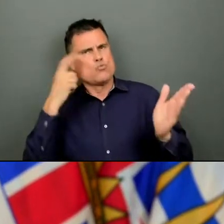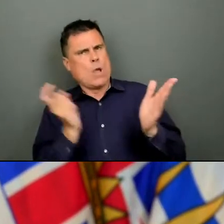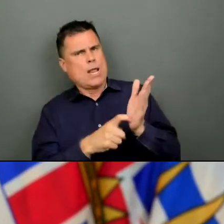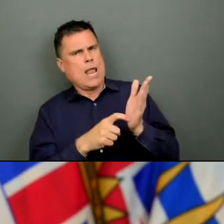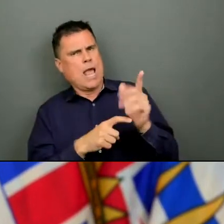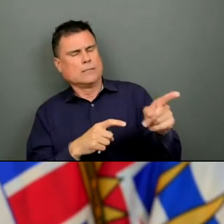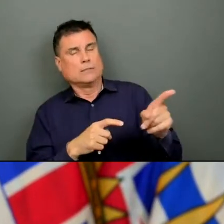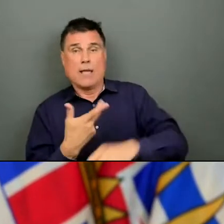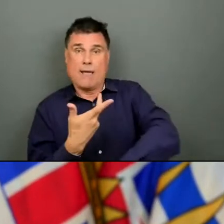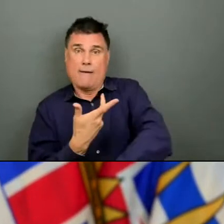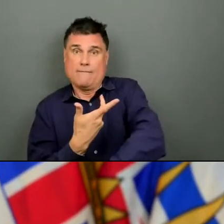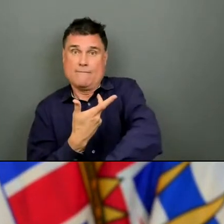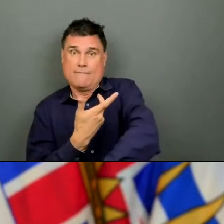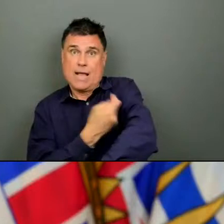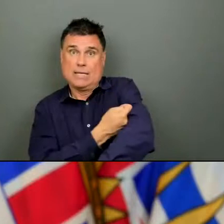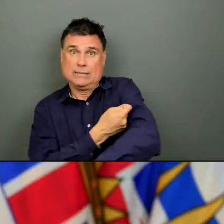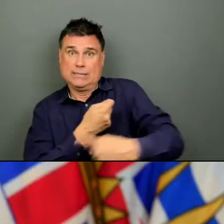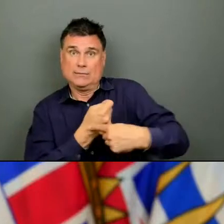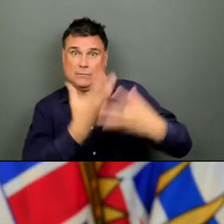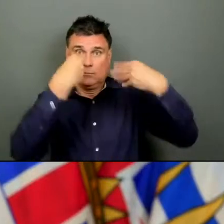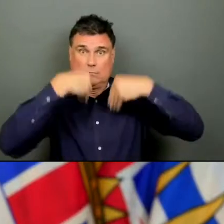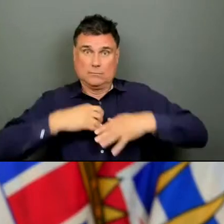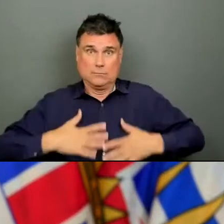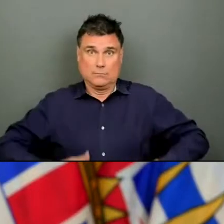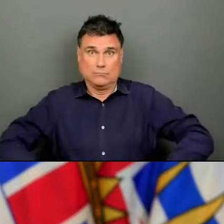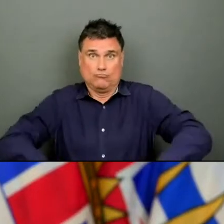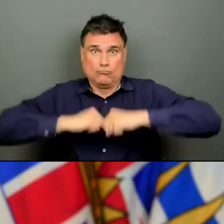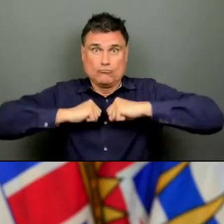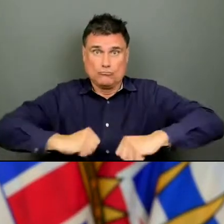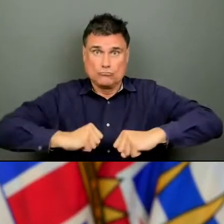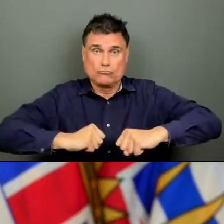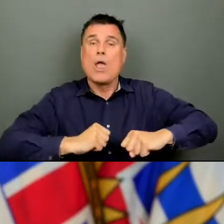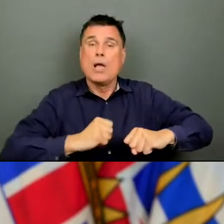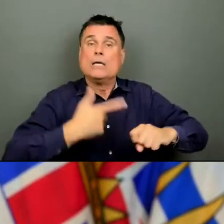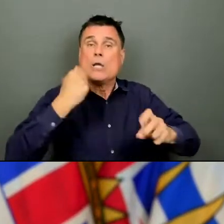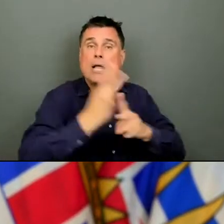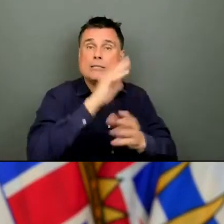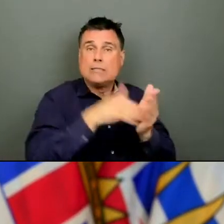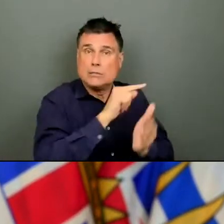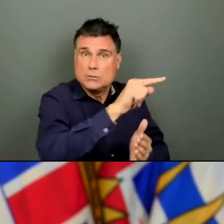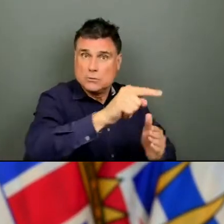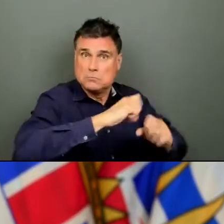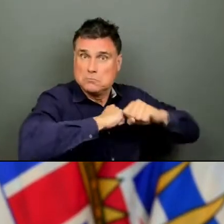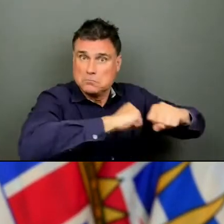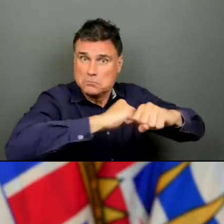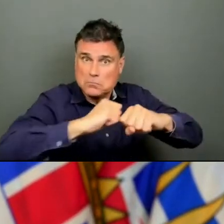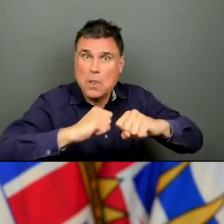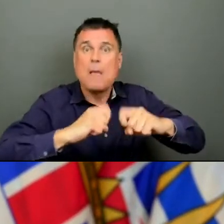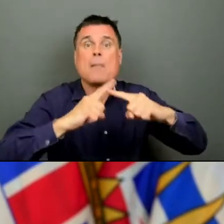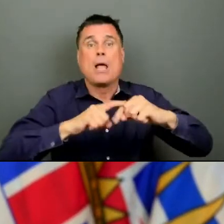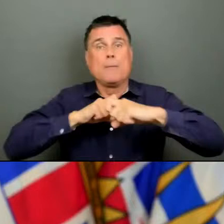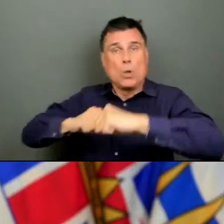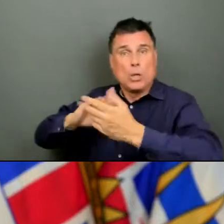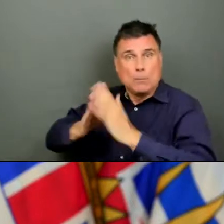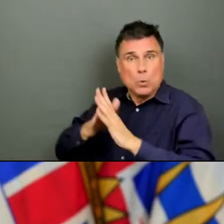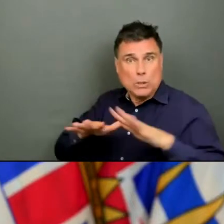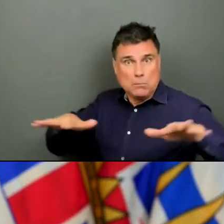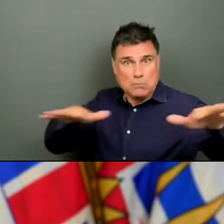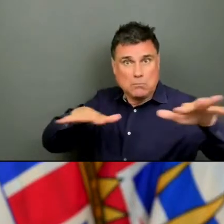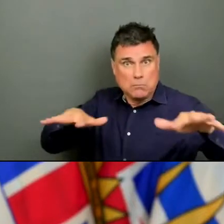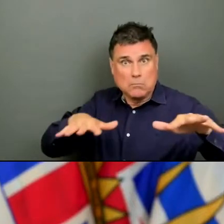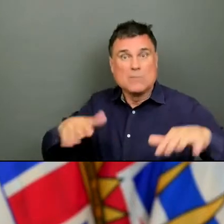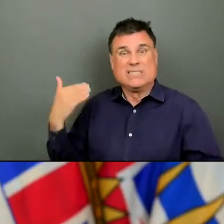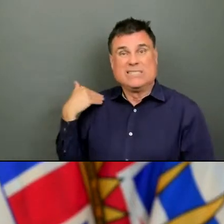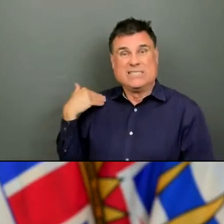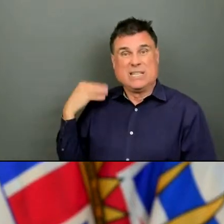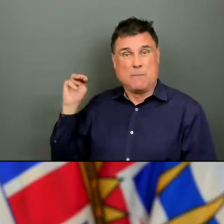residents individually and as a community in those settings. And we revised that at the same time in March to